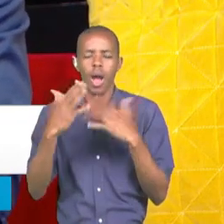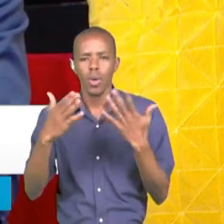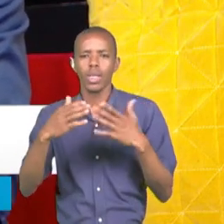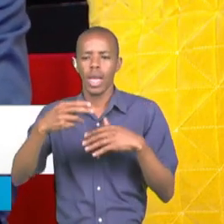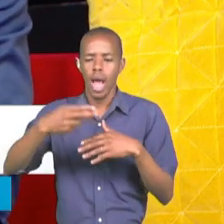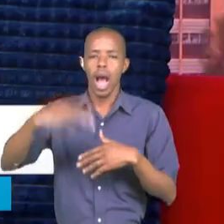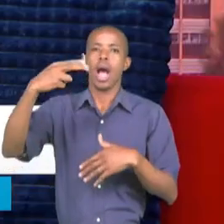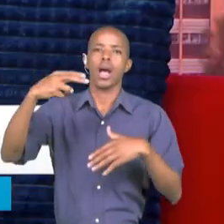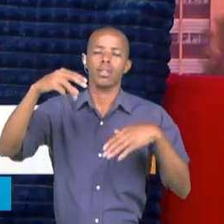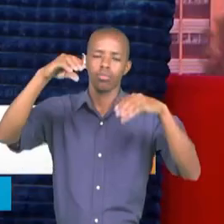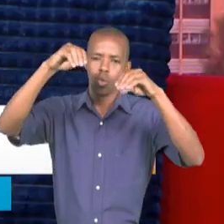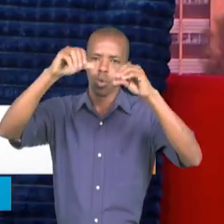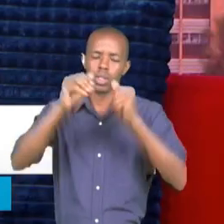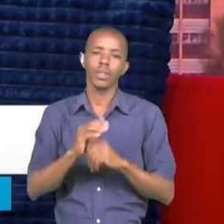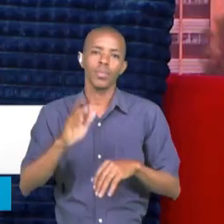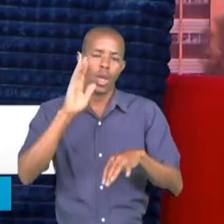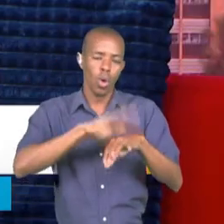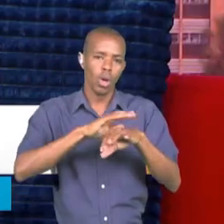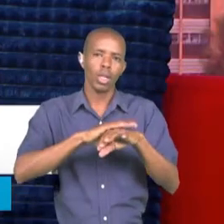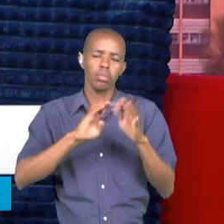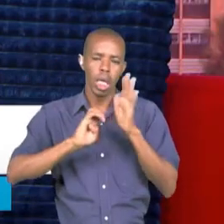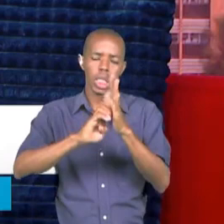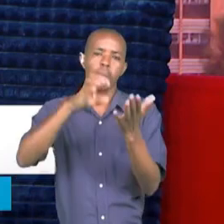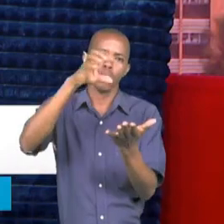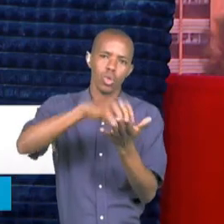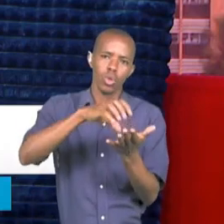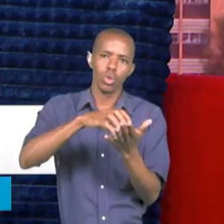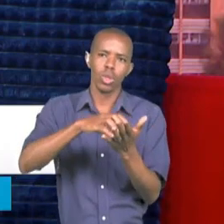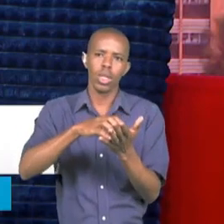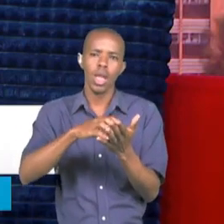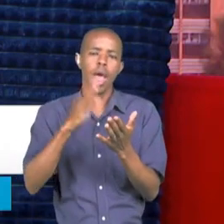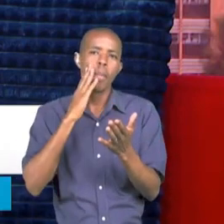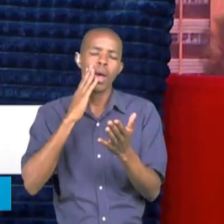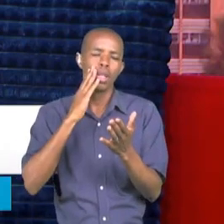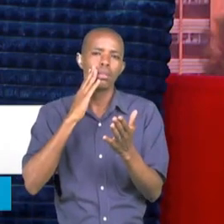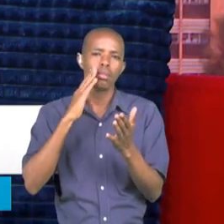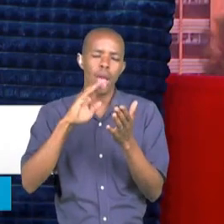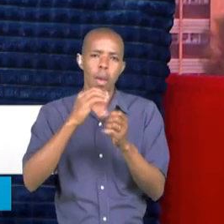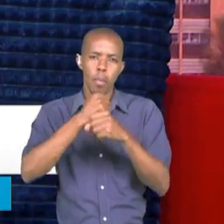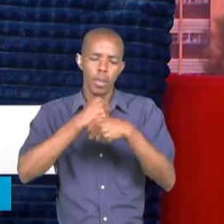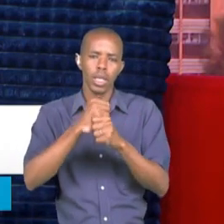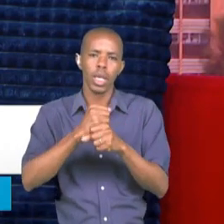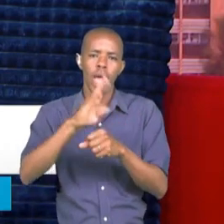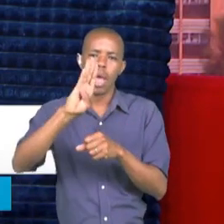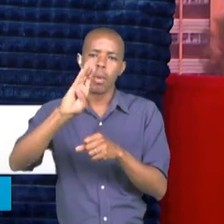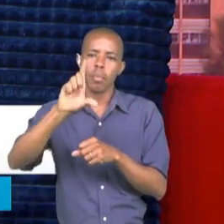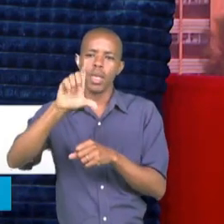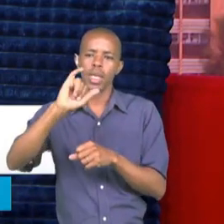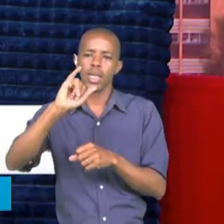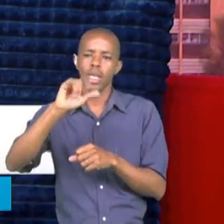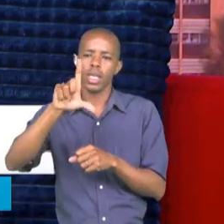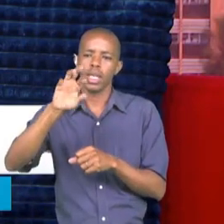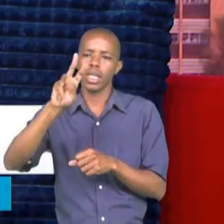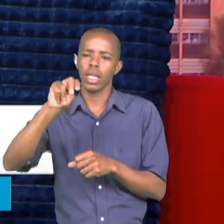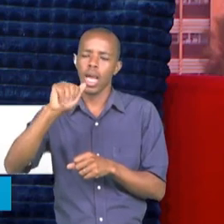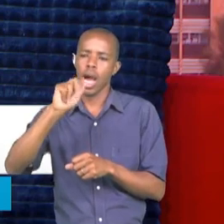quantities? Case scenario, if I post tomorrow and make biryani, by the time I sleep, I have,